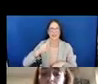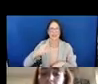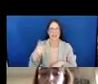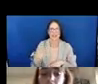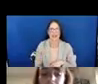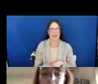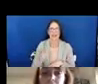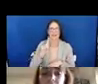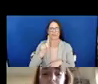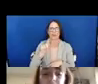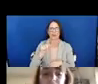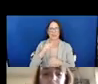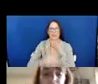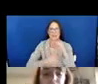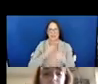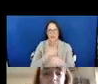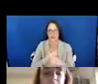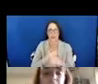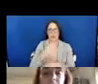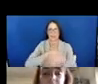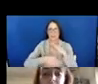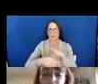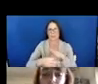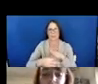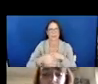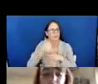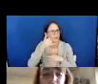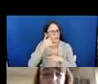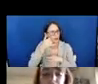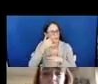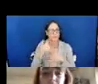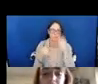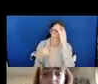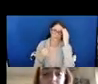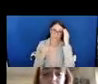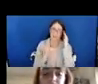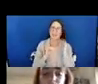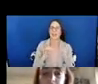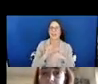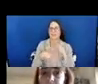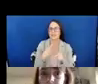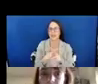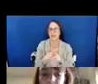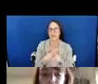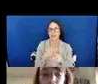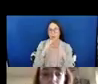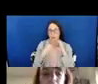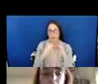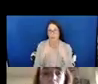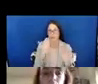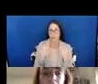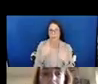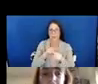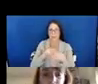remote medical consults via telephone. Such forms of communication may be synchronous, like a live call,